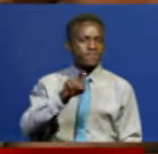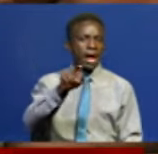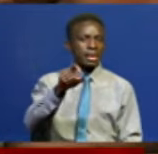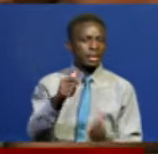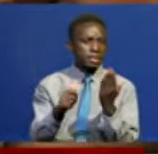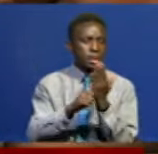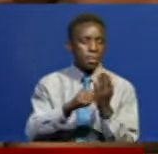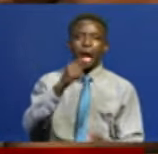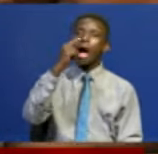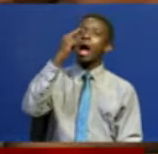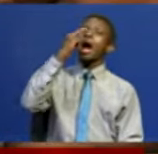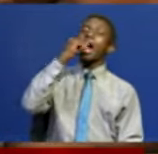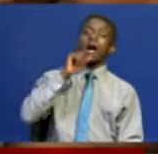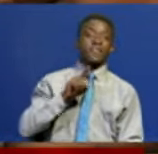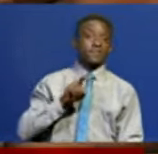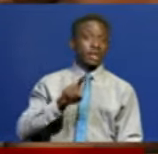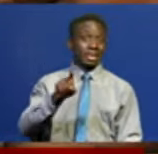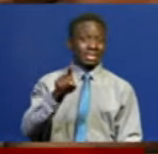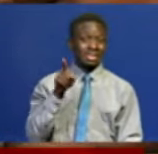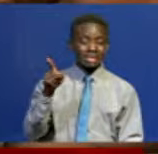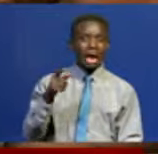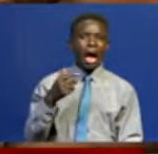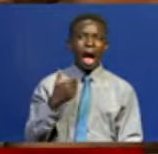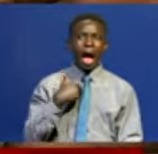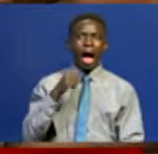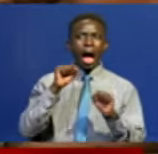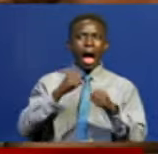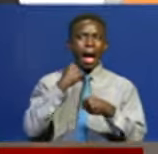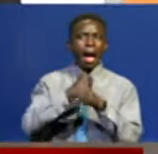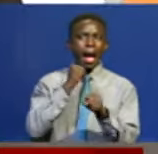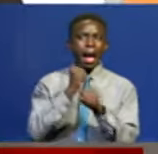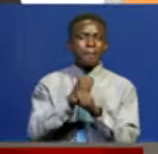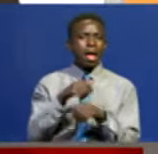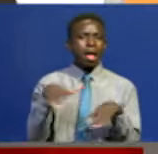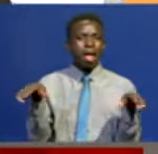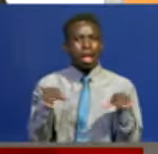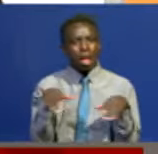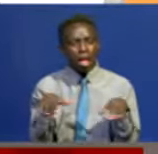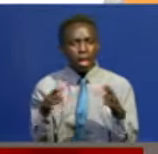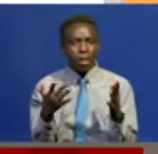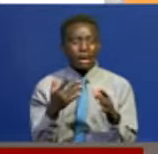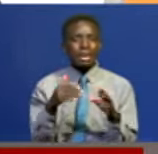invades the nervous system and can cause a total paralysis in a matter of hours.